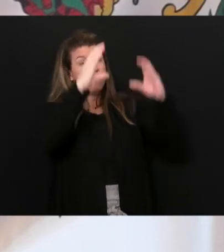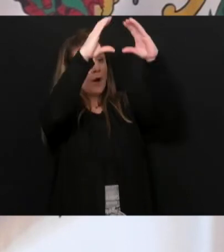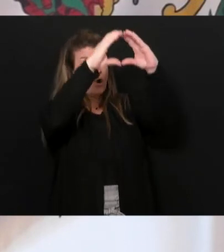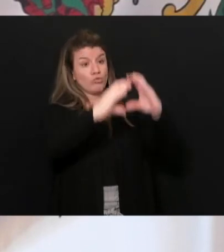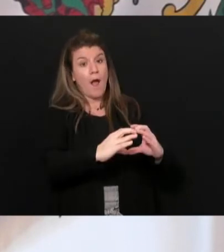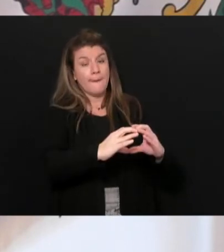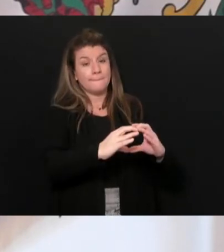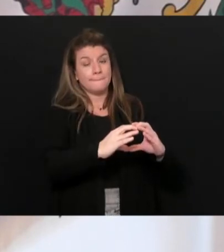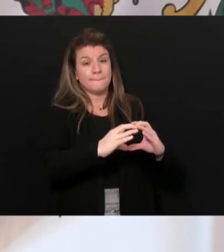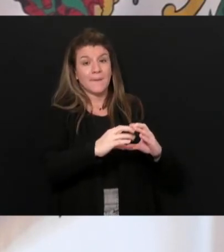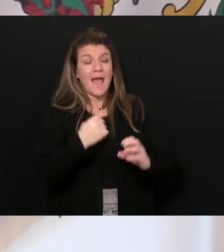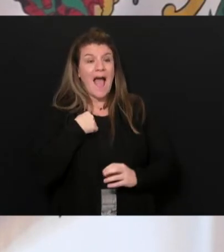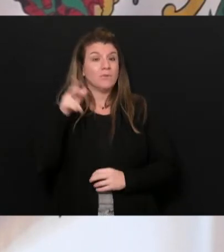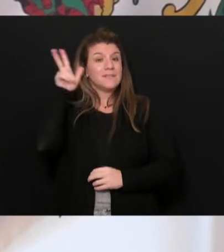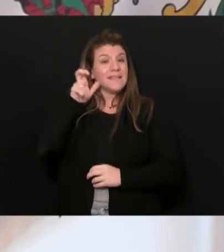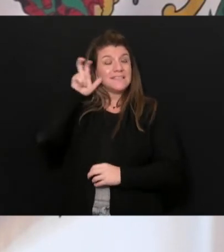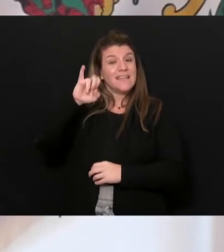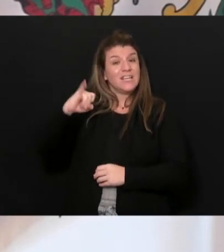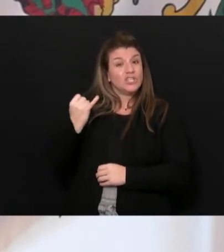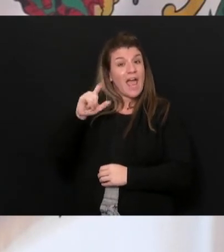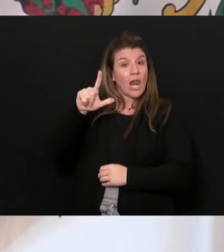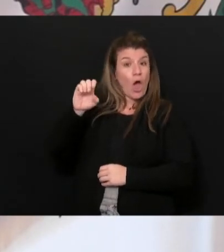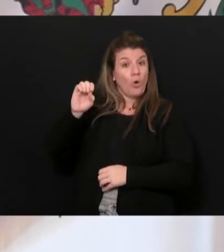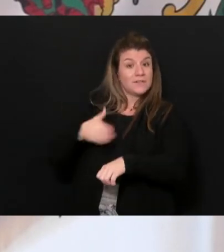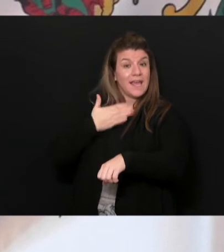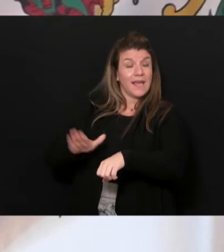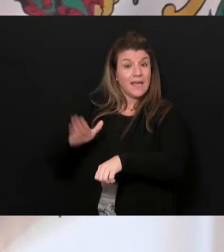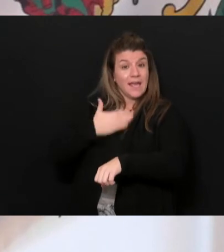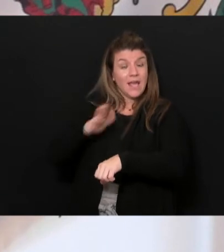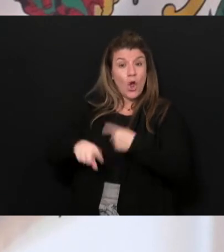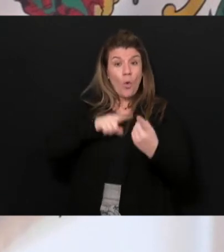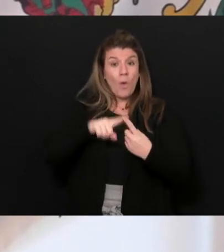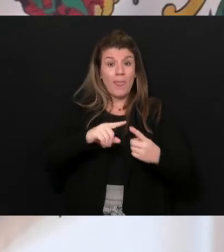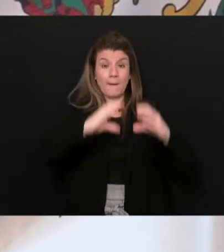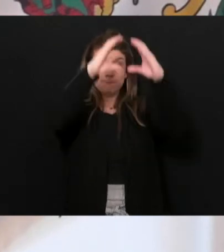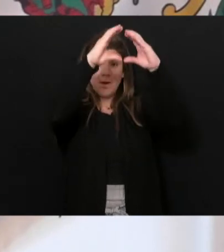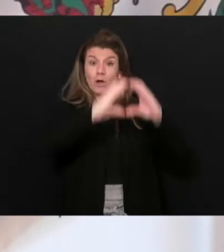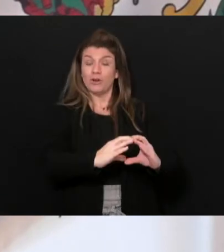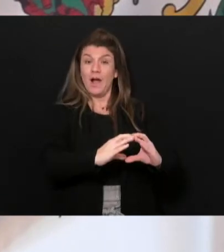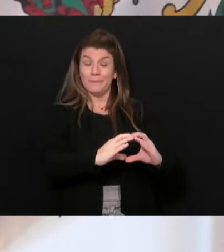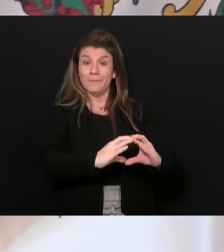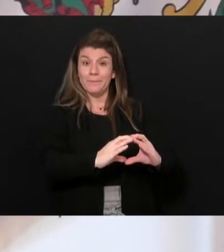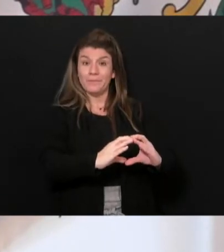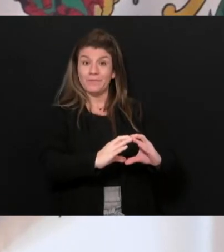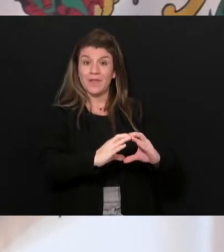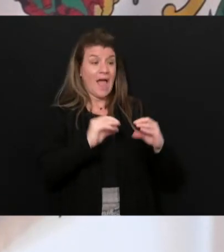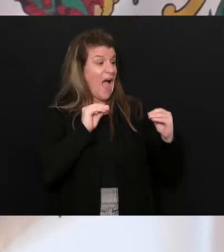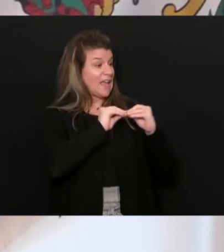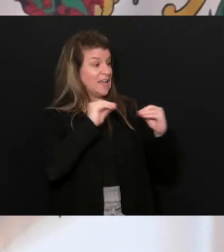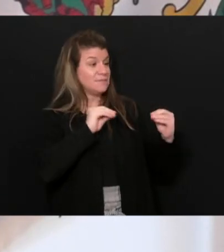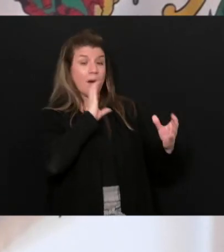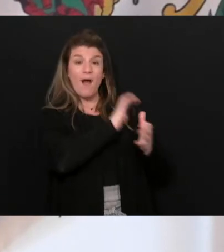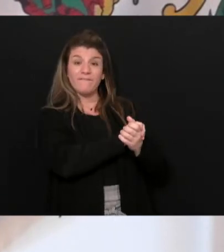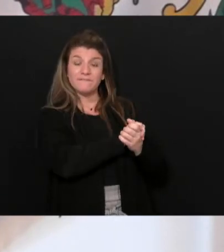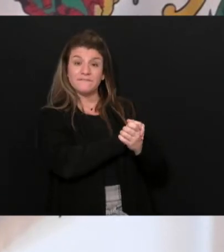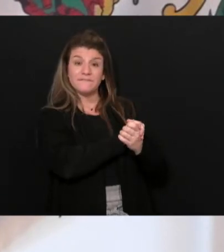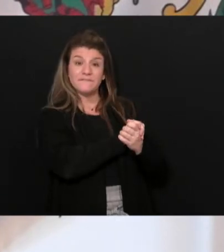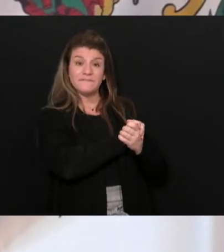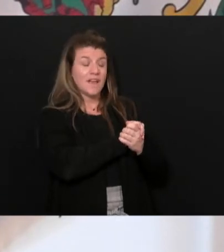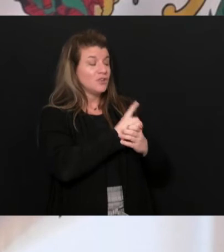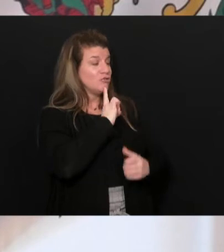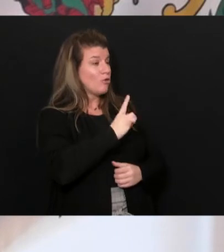listening to J-Lo sing, and then rolled over when the ball dropped, kissed Kathy, wished her